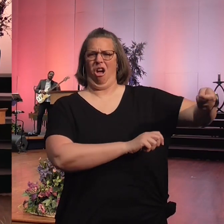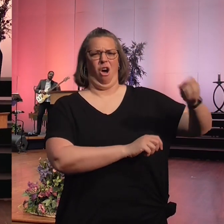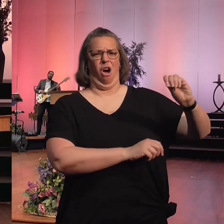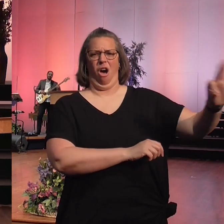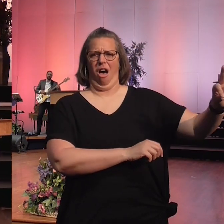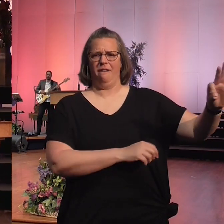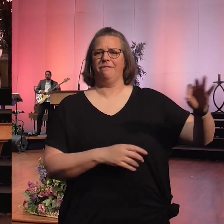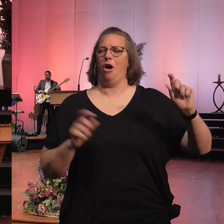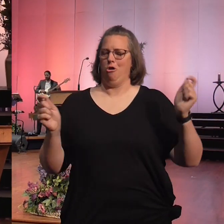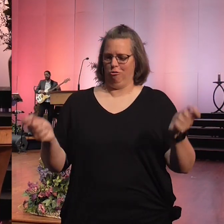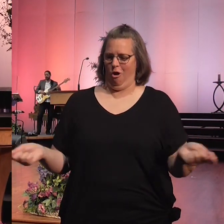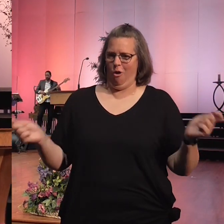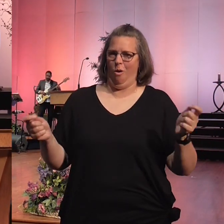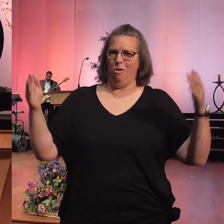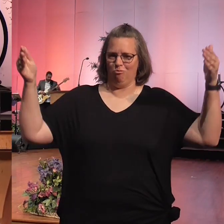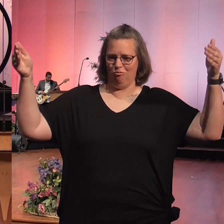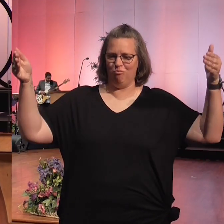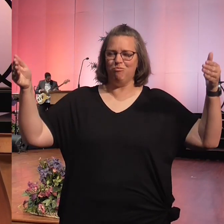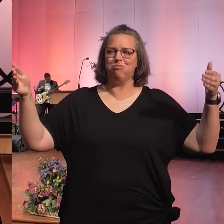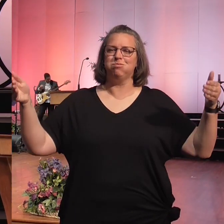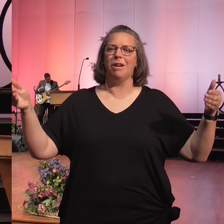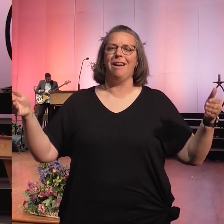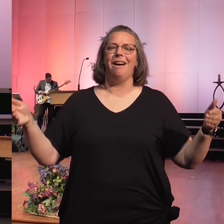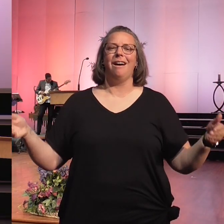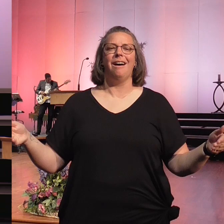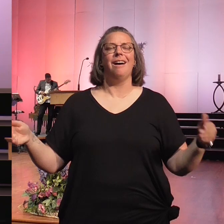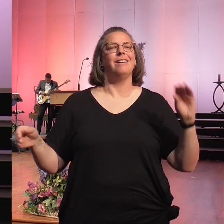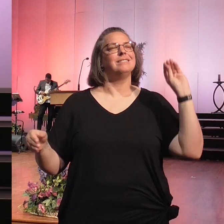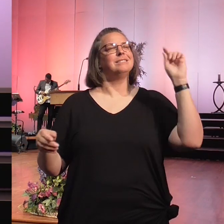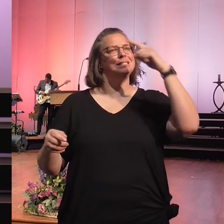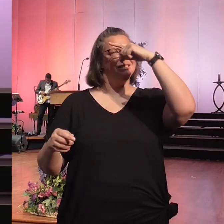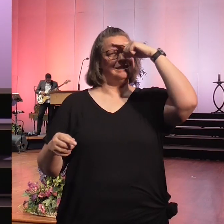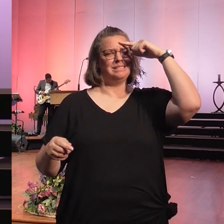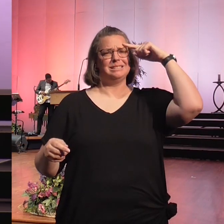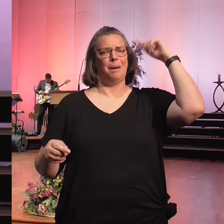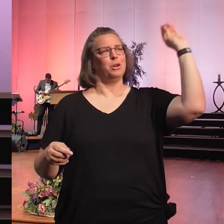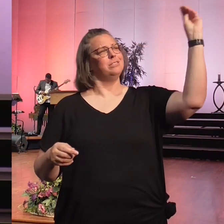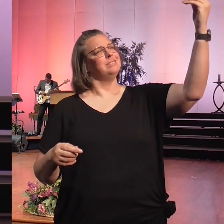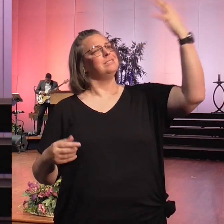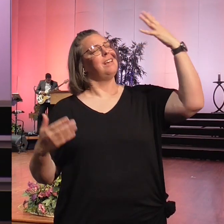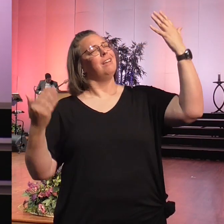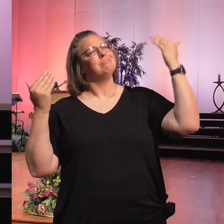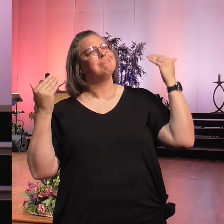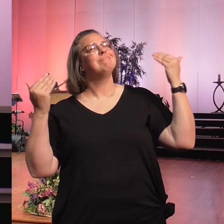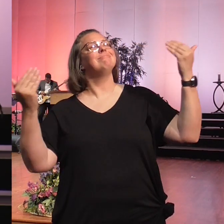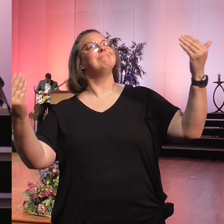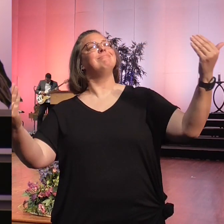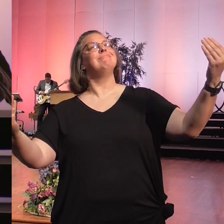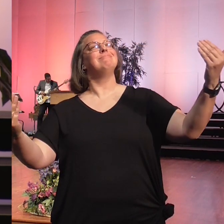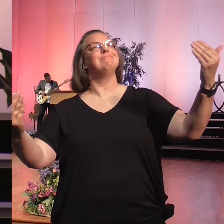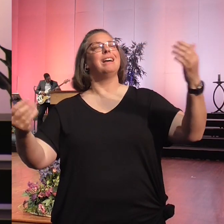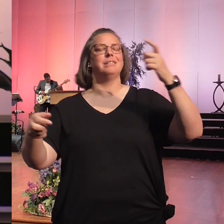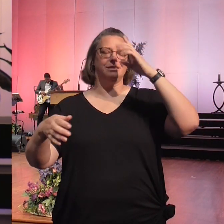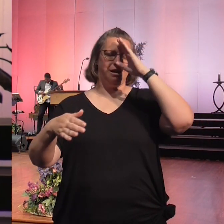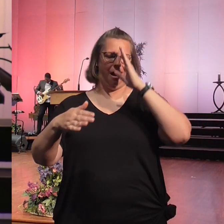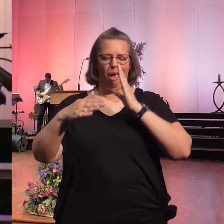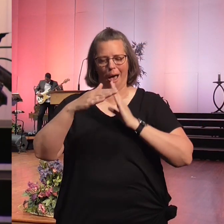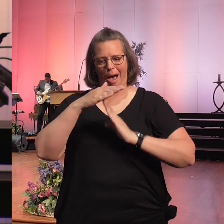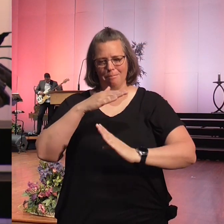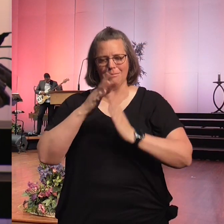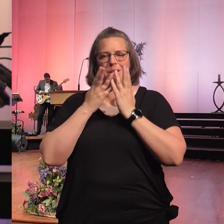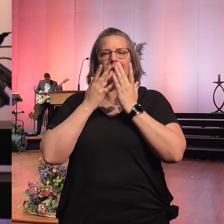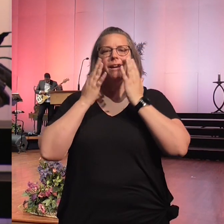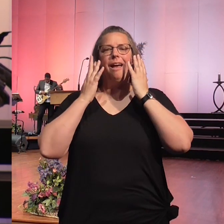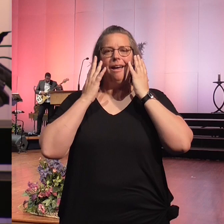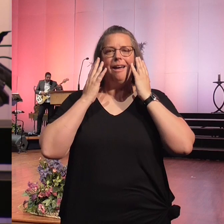windows down. Let that summer sun shine. Always stay humble and